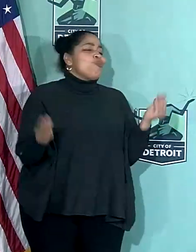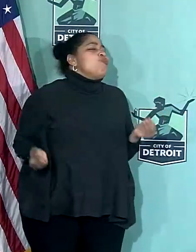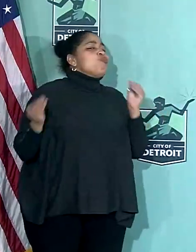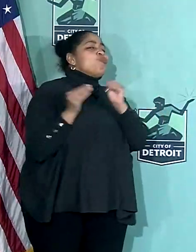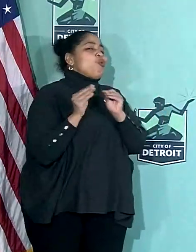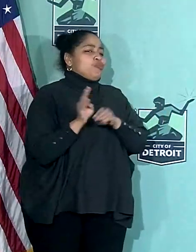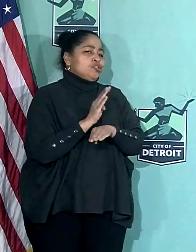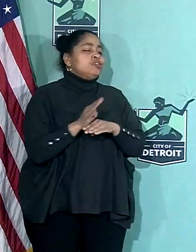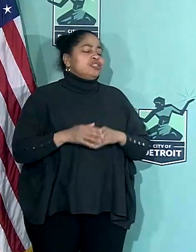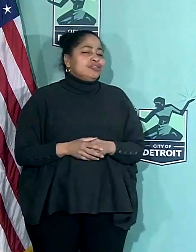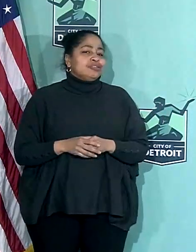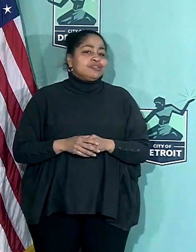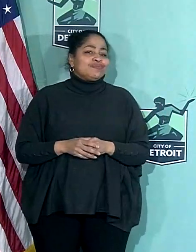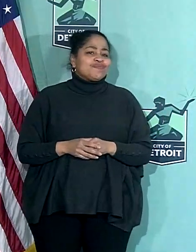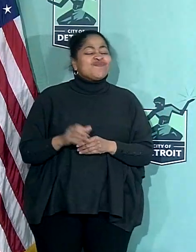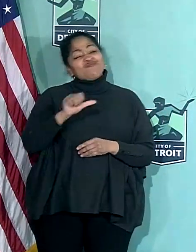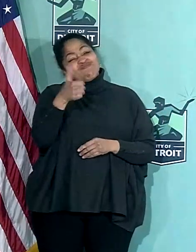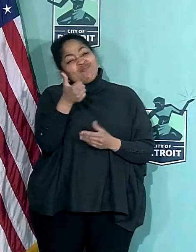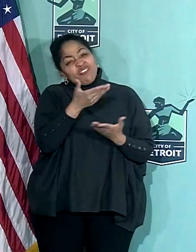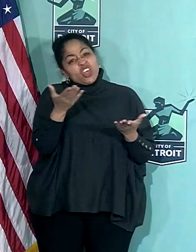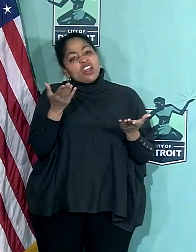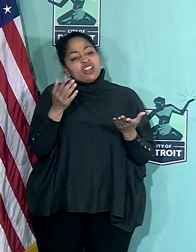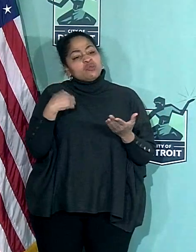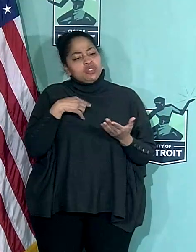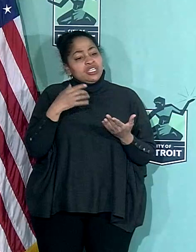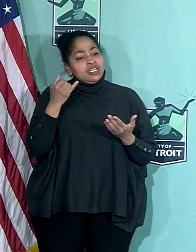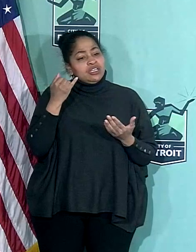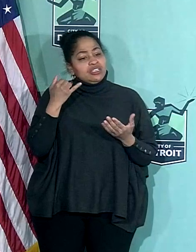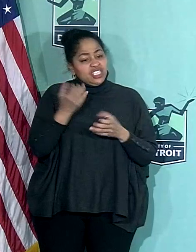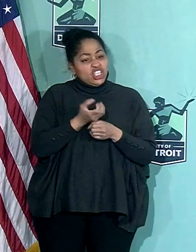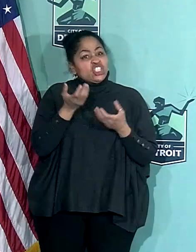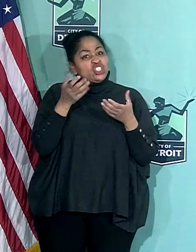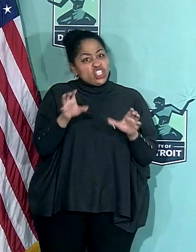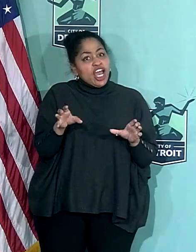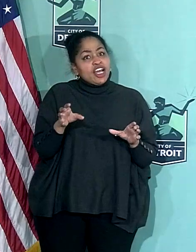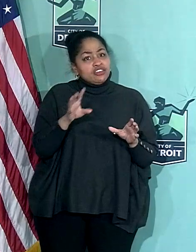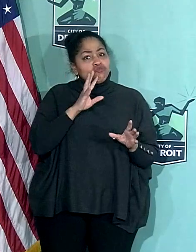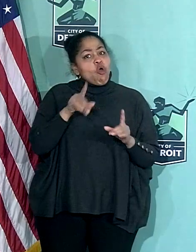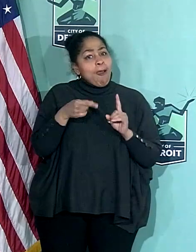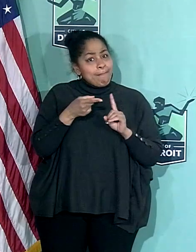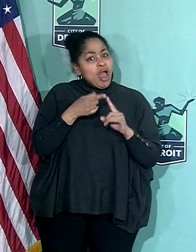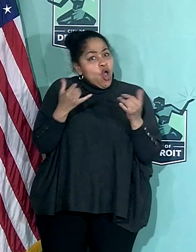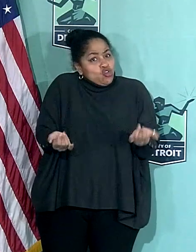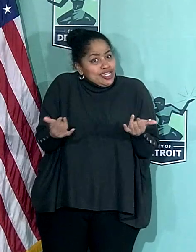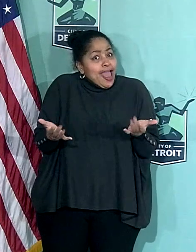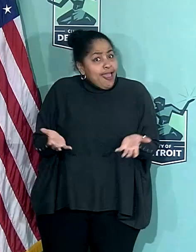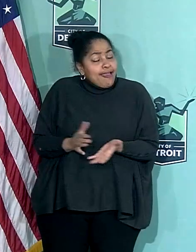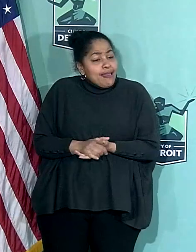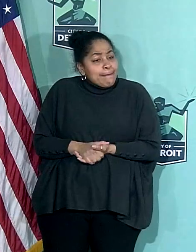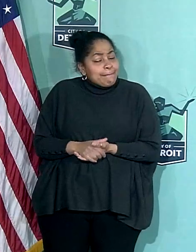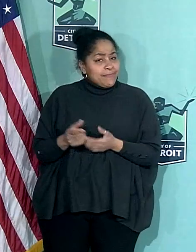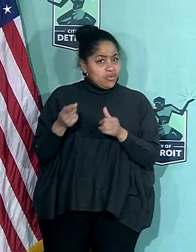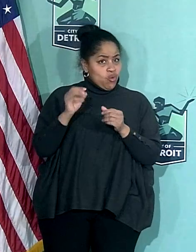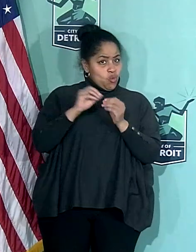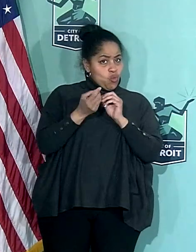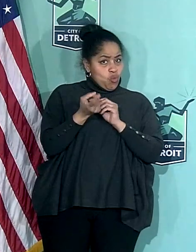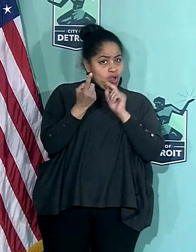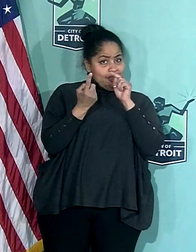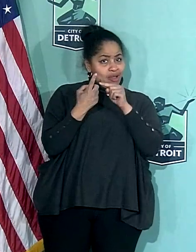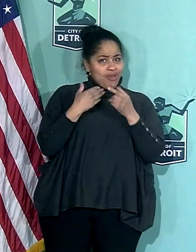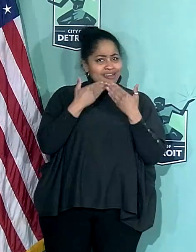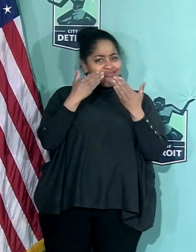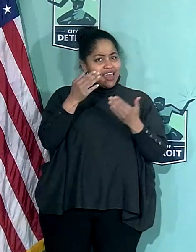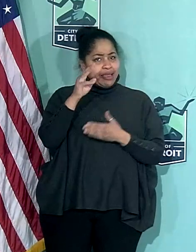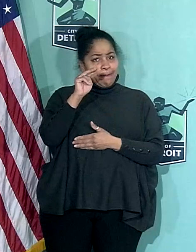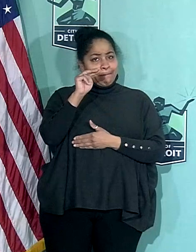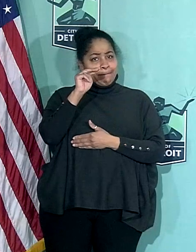businesses. A couple of the things that we get a chance to talk about today. One is I want to thank